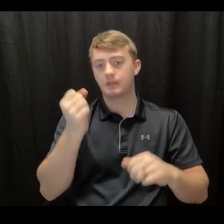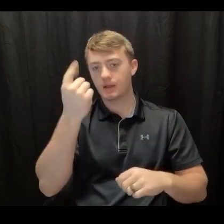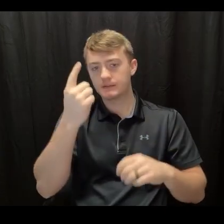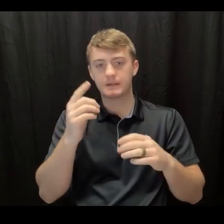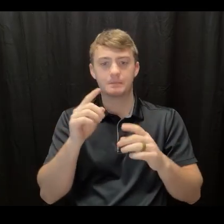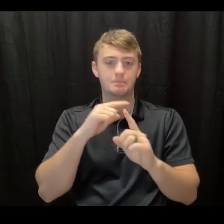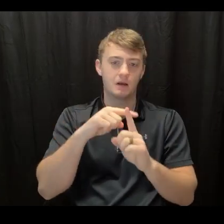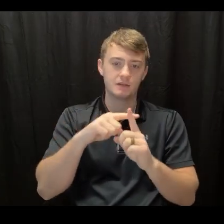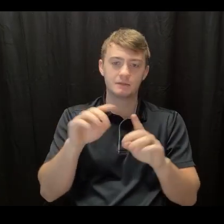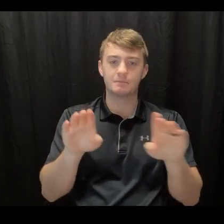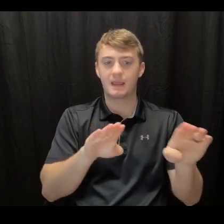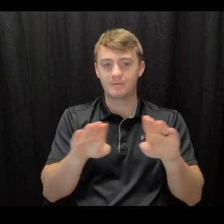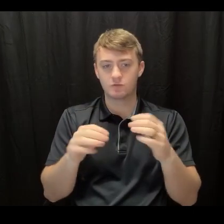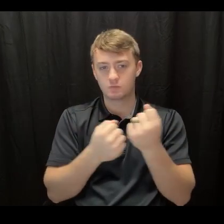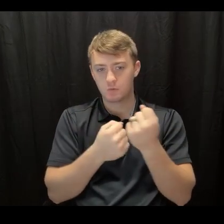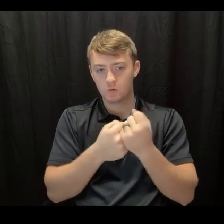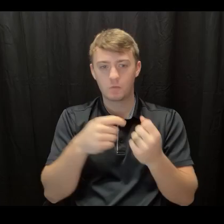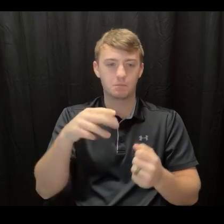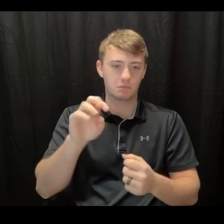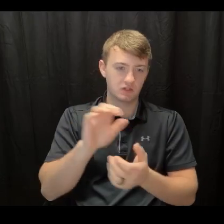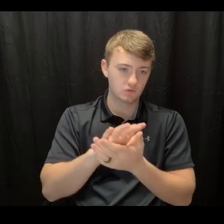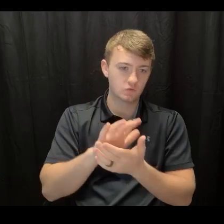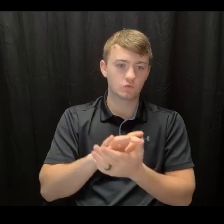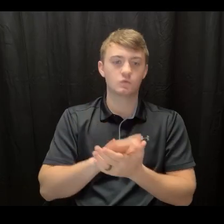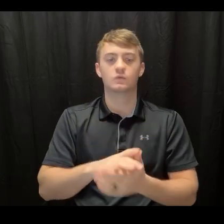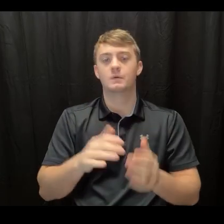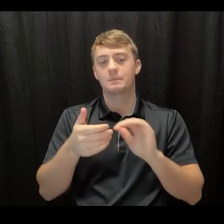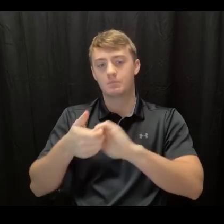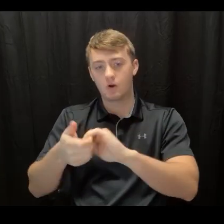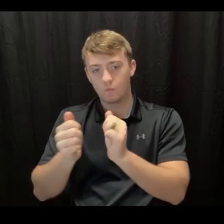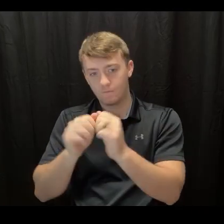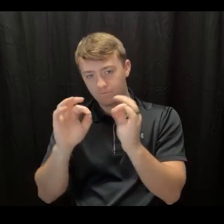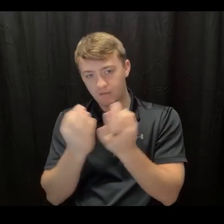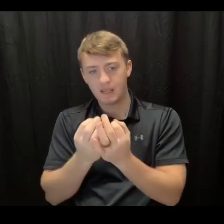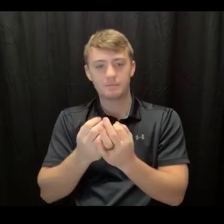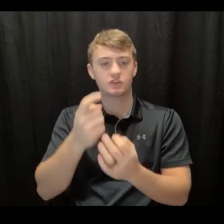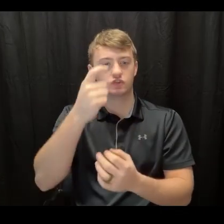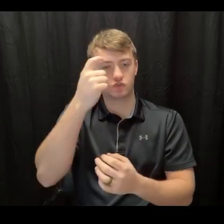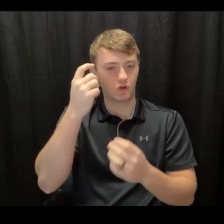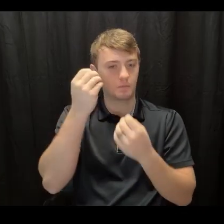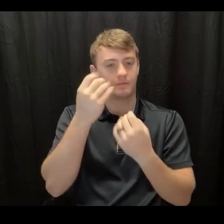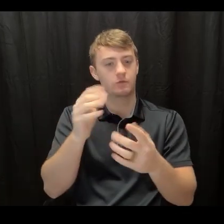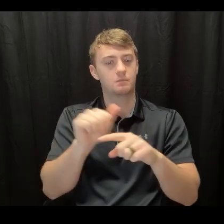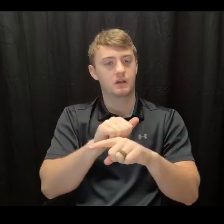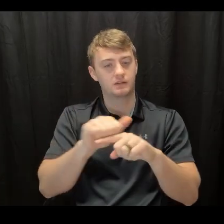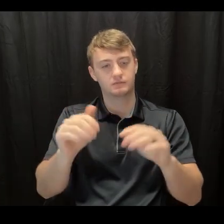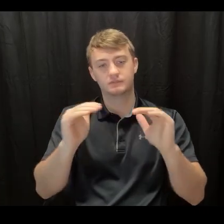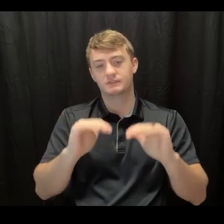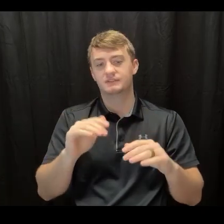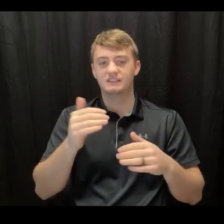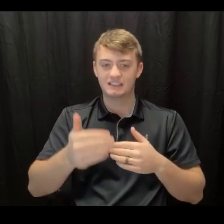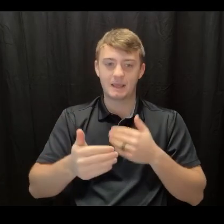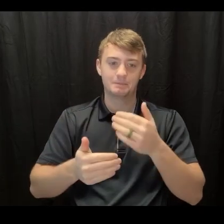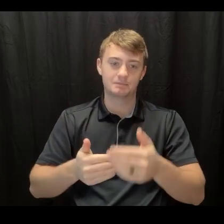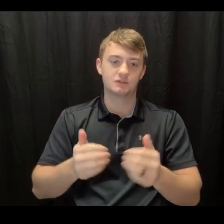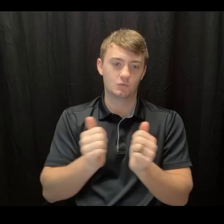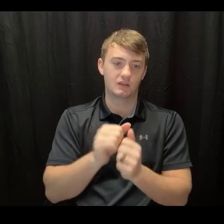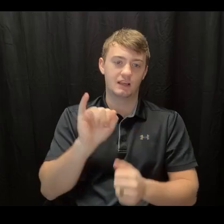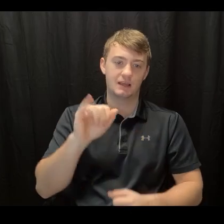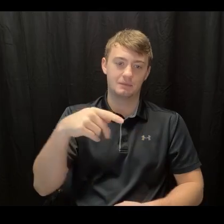understanding positive behavior supports in preschool, partnering with families, trauma-informed practices, and those steps of that IPBS,